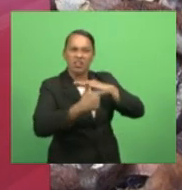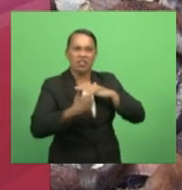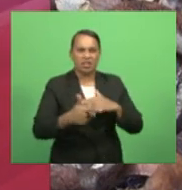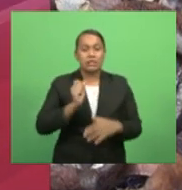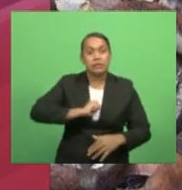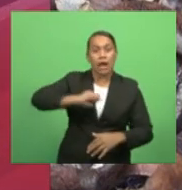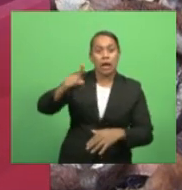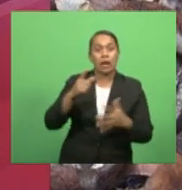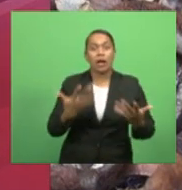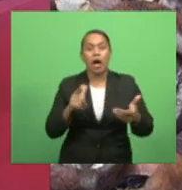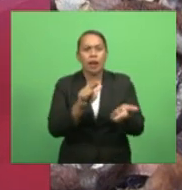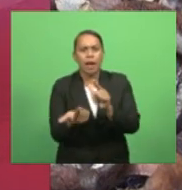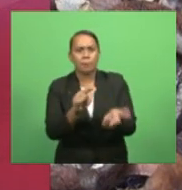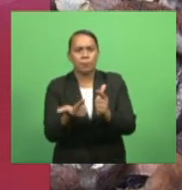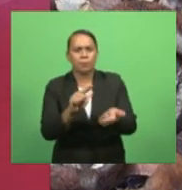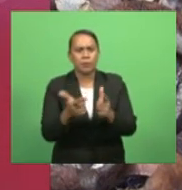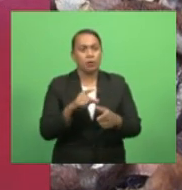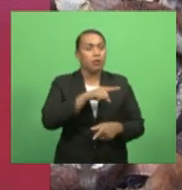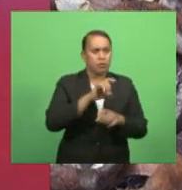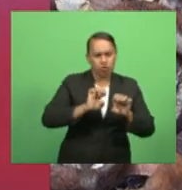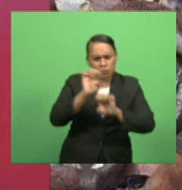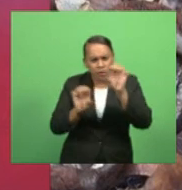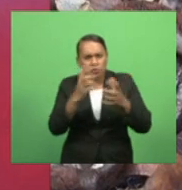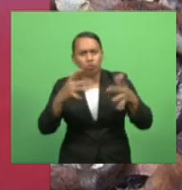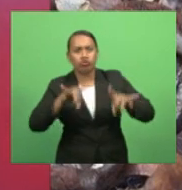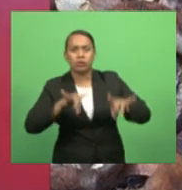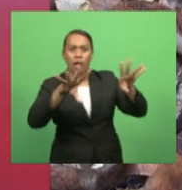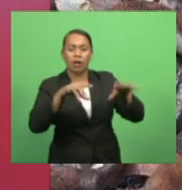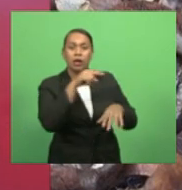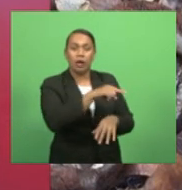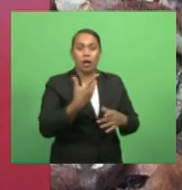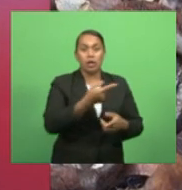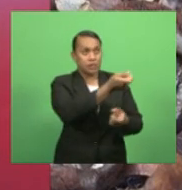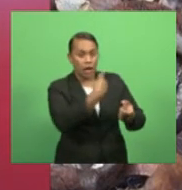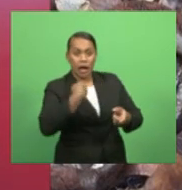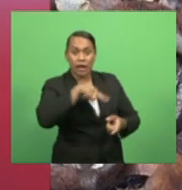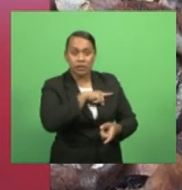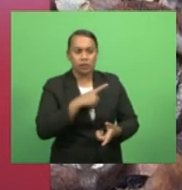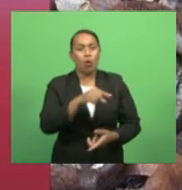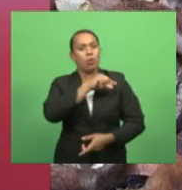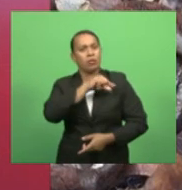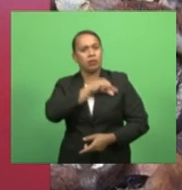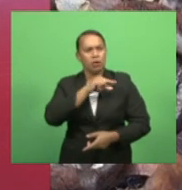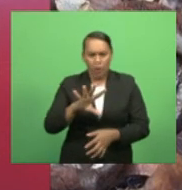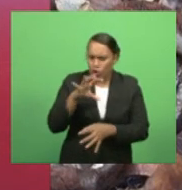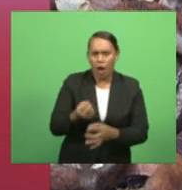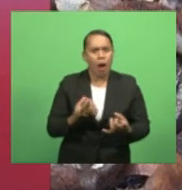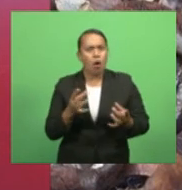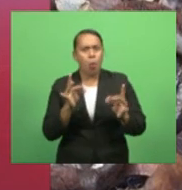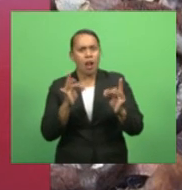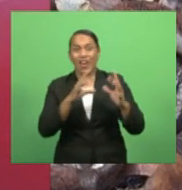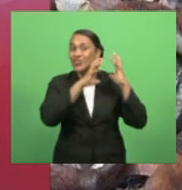in Australia to have it tested so that it gives a quality is never compromised, and that is one thing that we will look